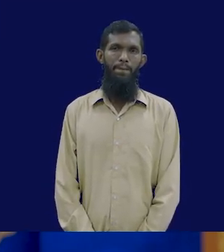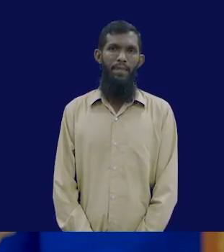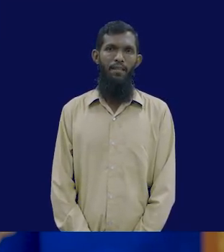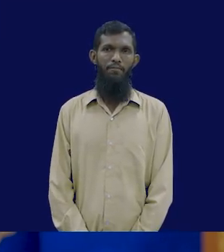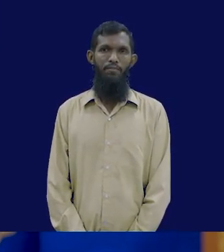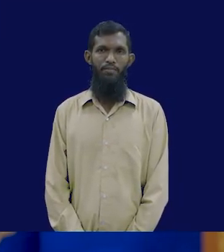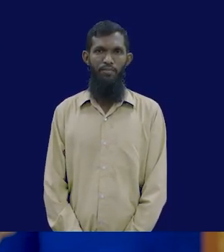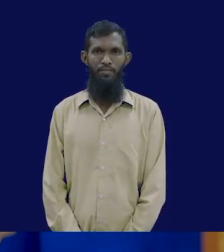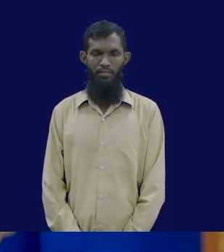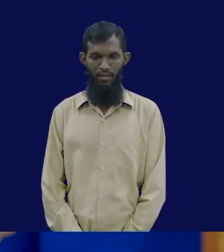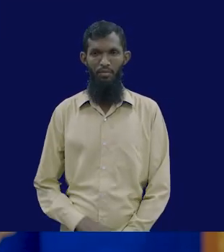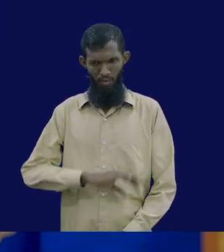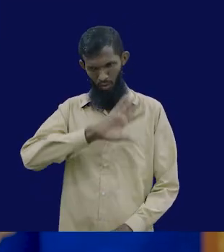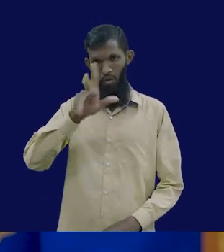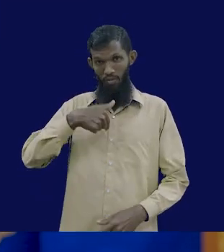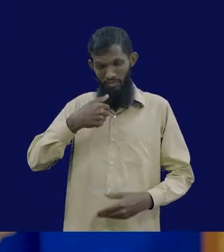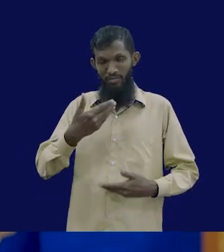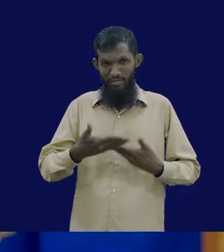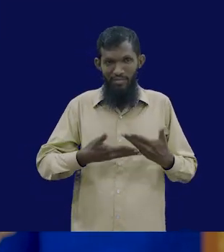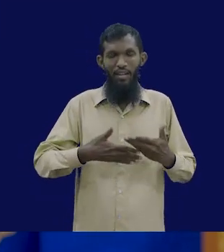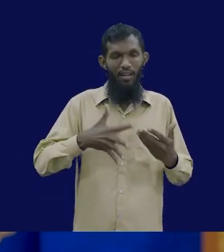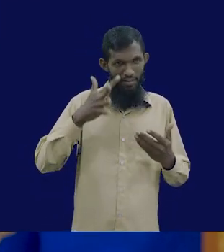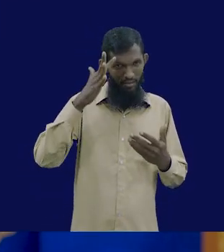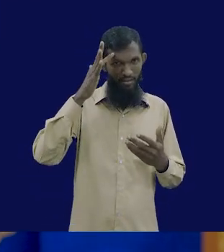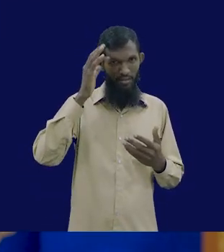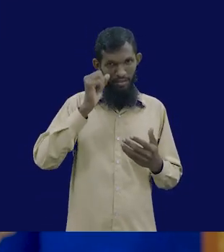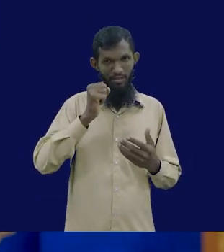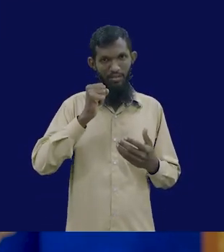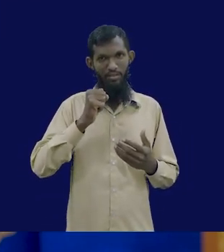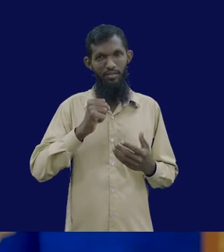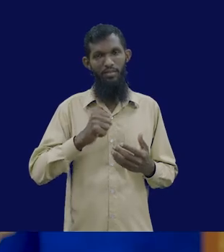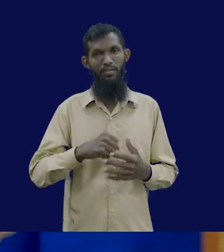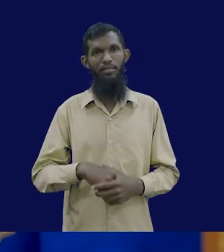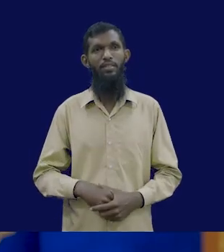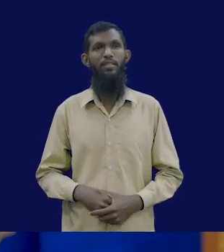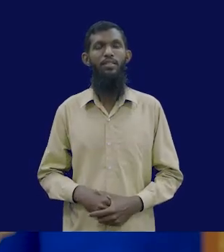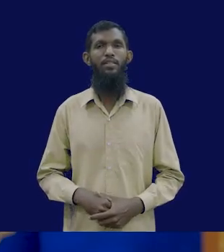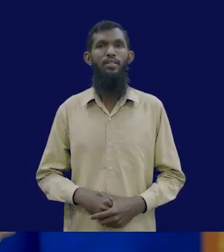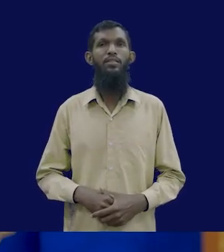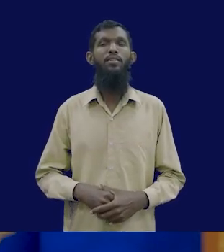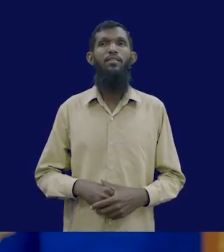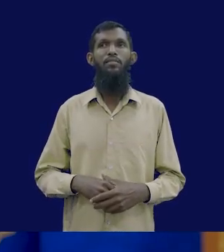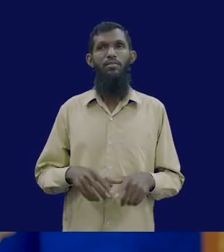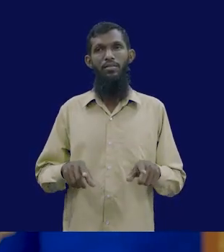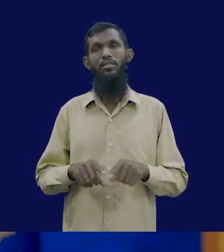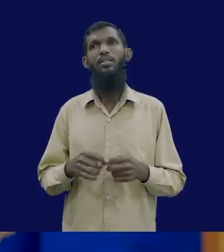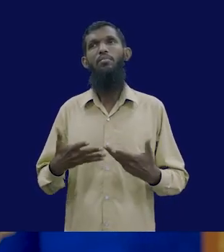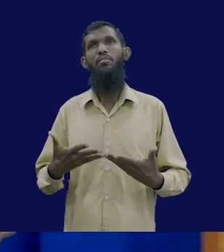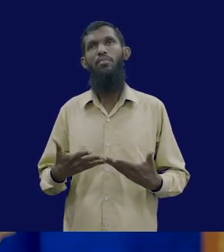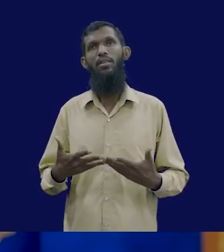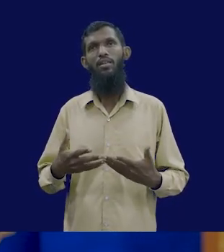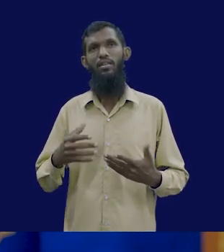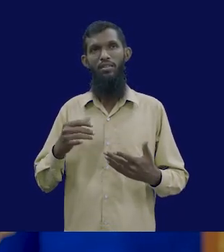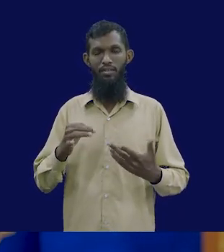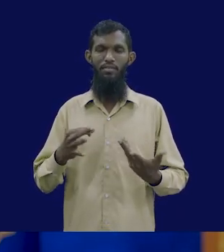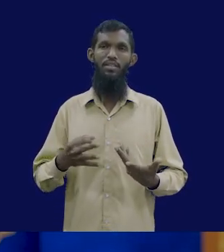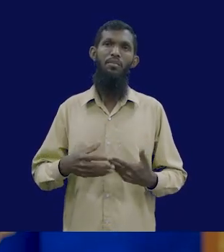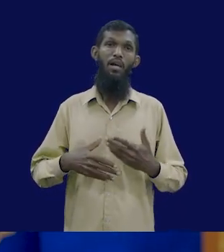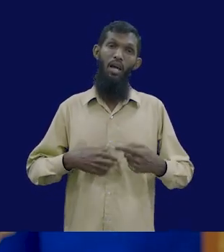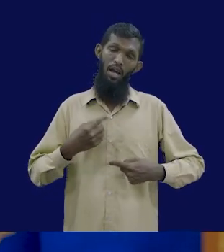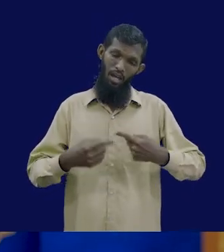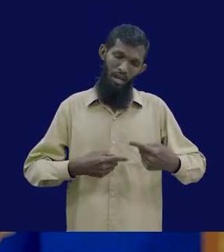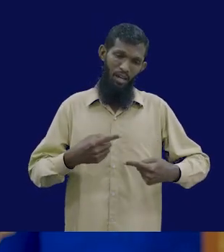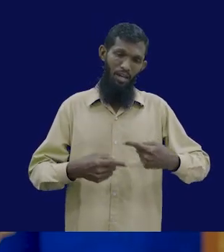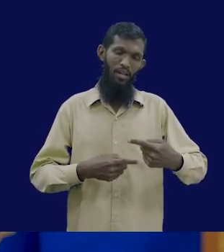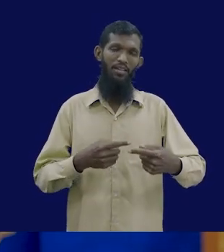after knowing all of this, we must realize that we cannot continue fasting. There are going to be things that